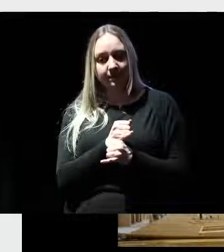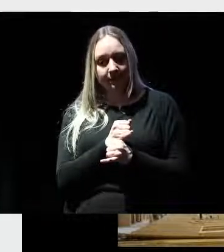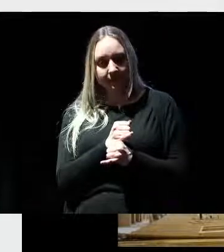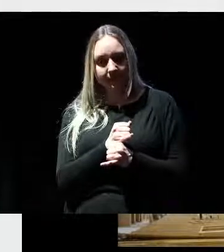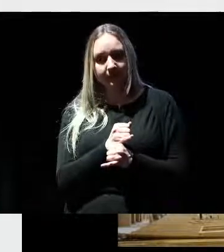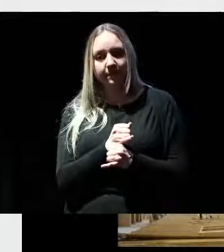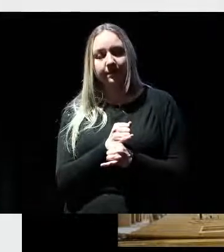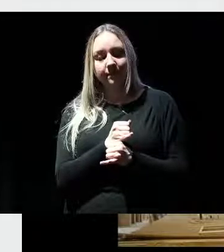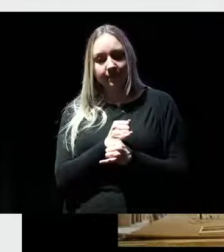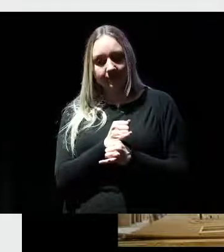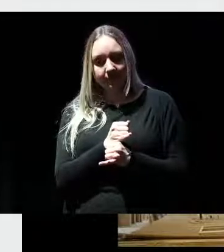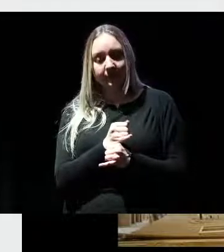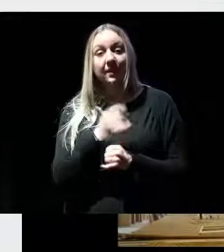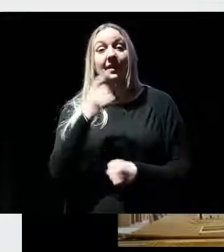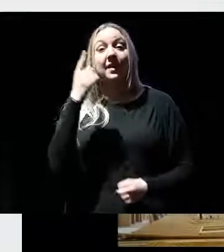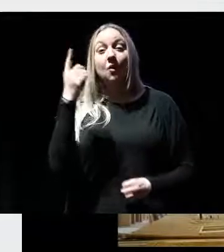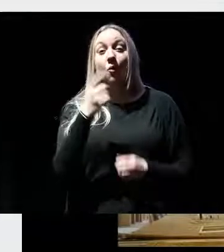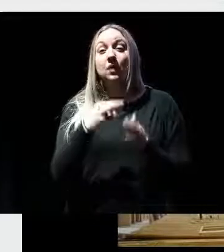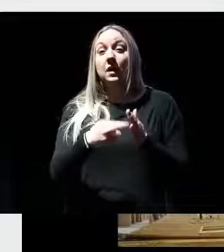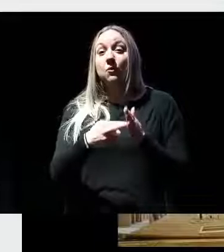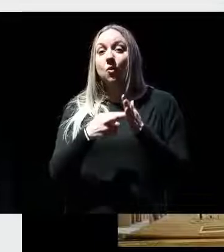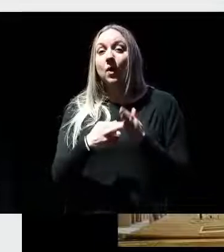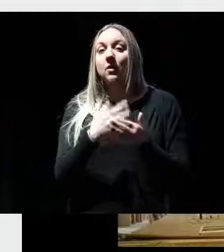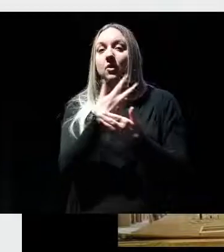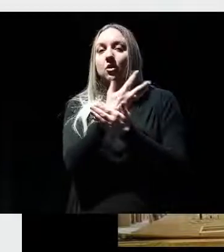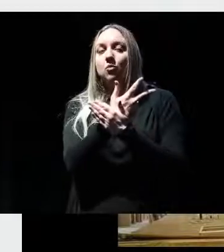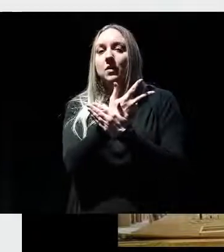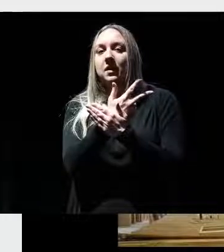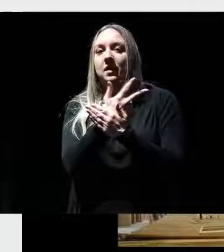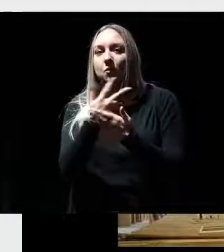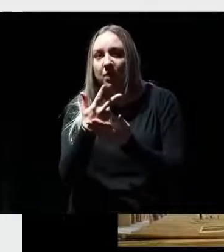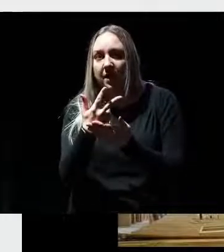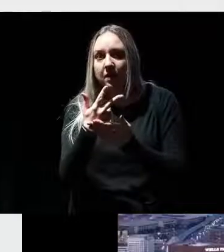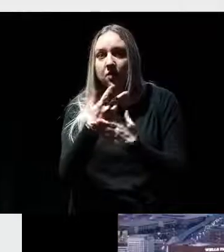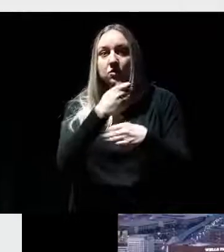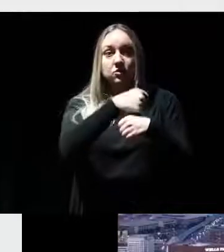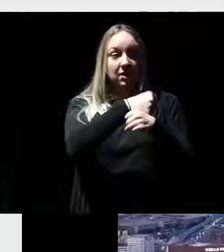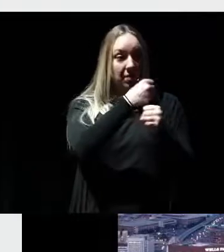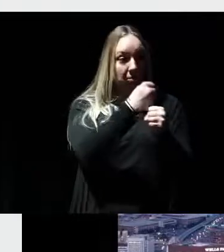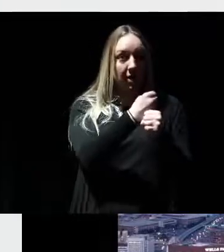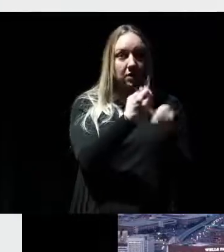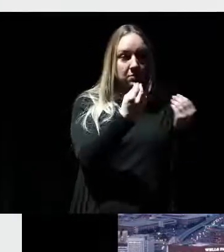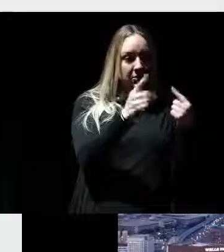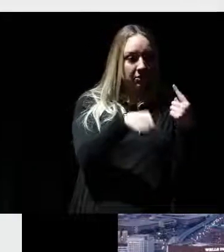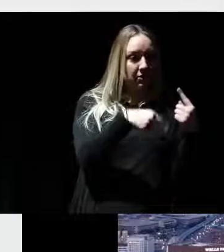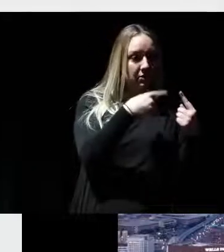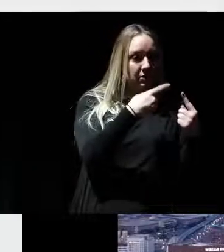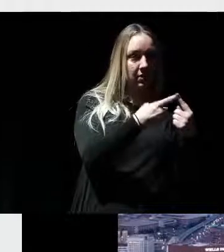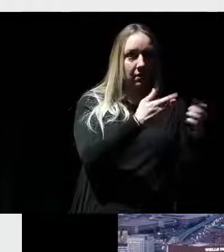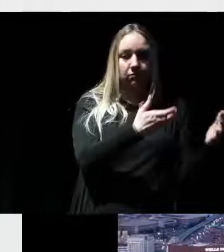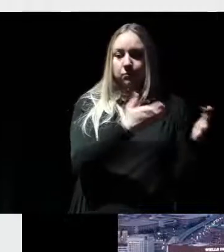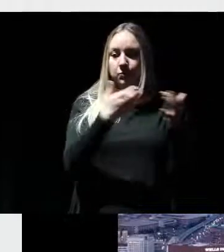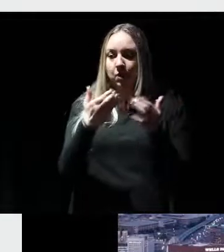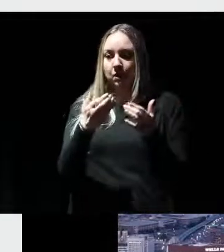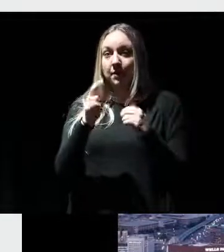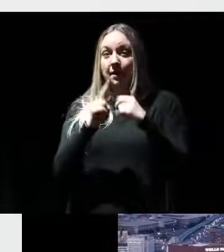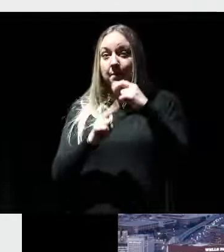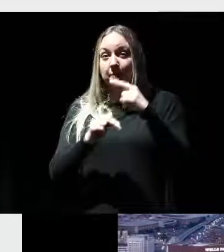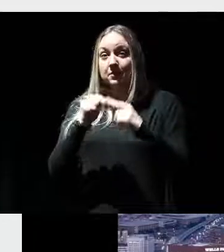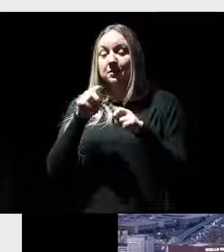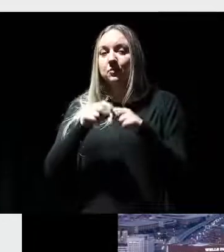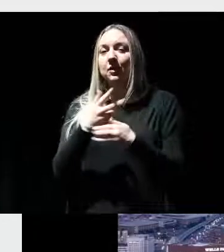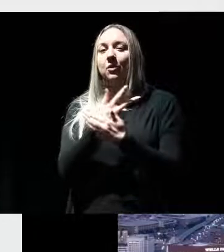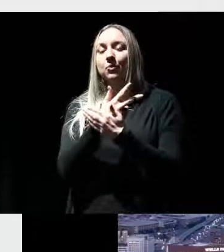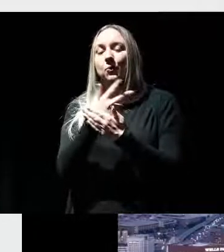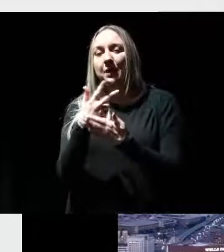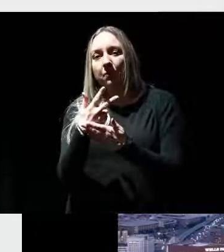weeks. And all of the units, all 104 units were placed, which was really the benefit, I think, more than anything, of this kind of a strategy,